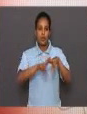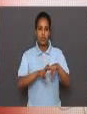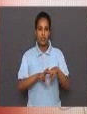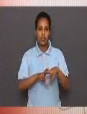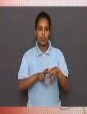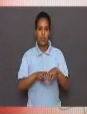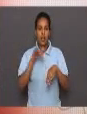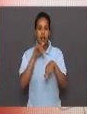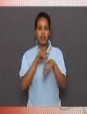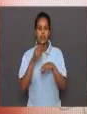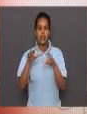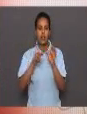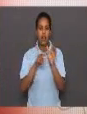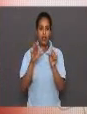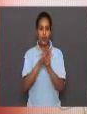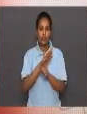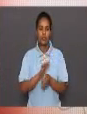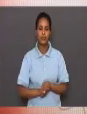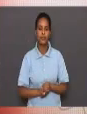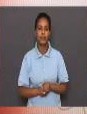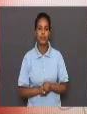deposit at the cathode.